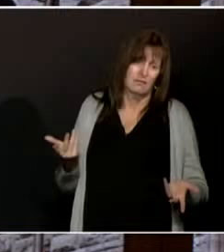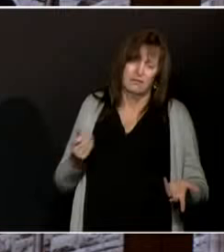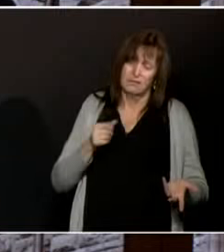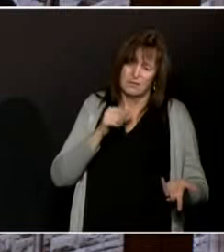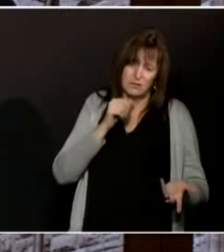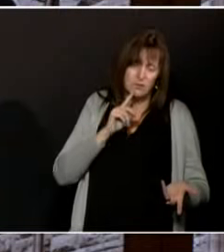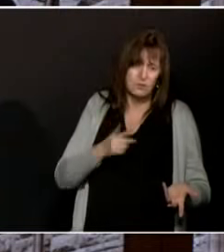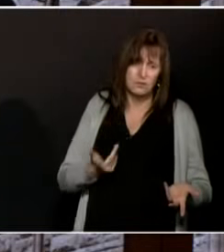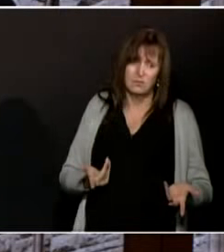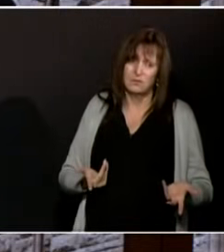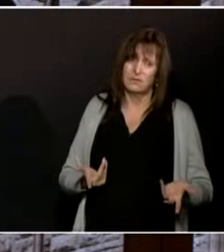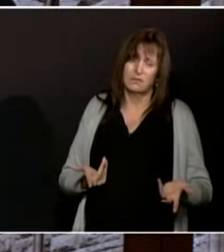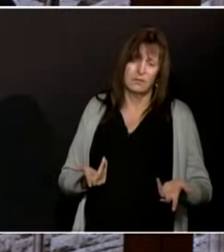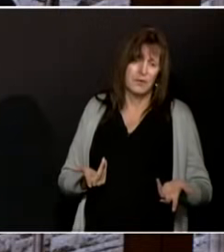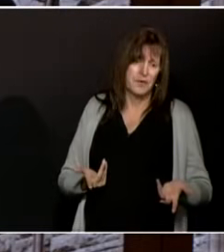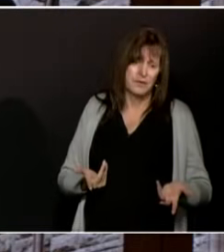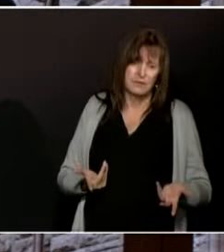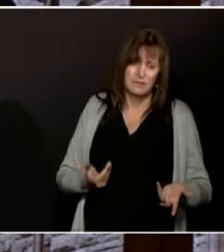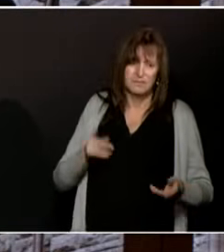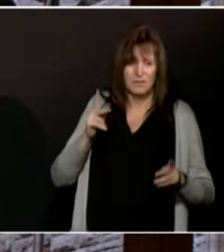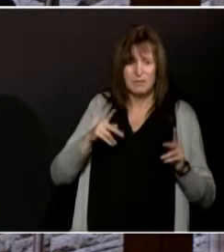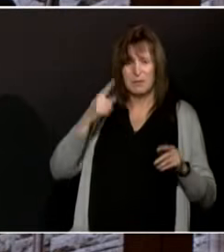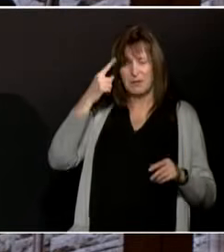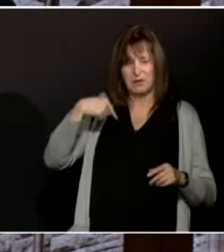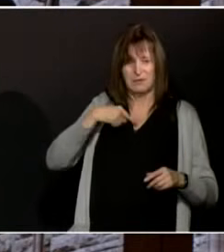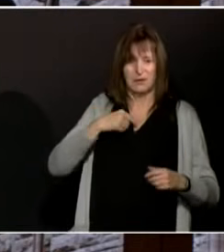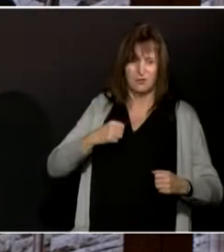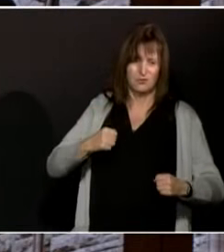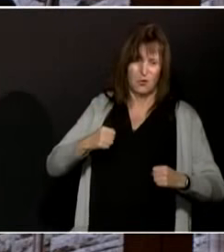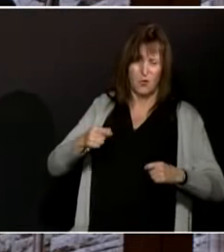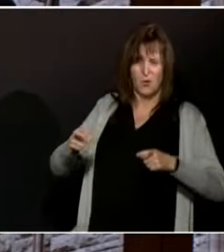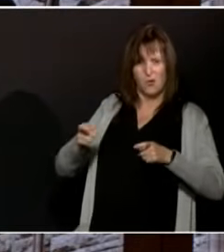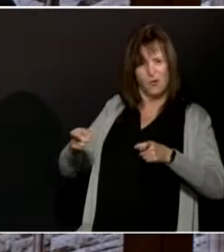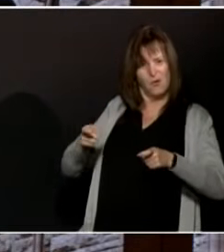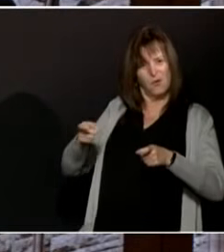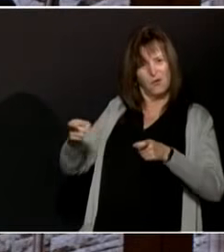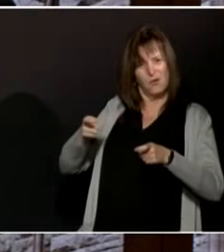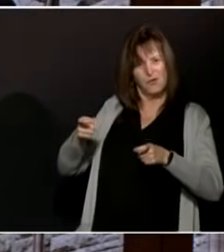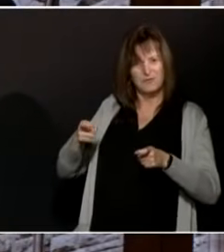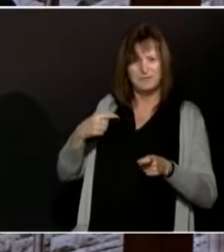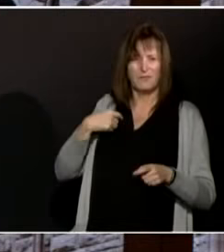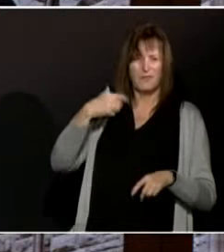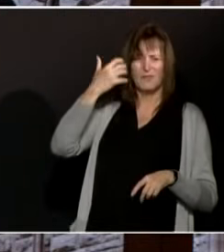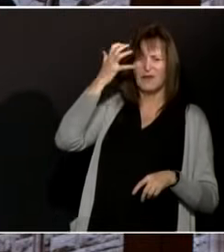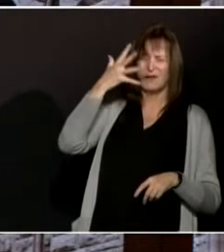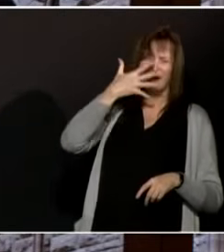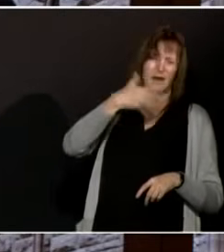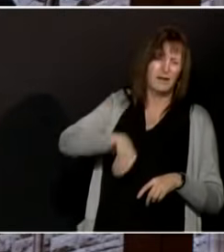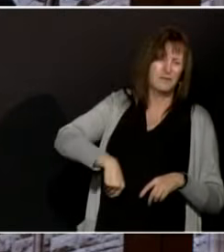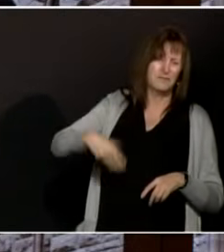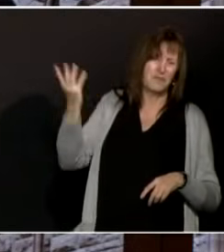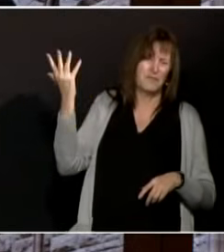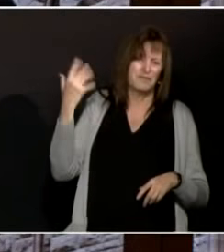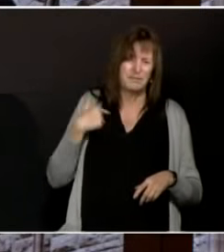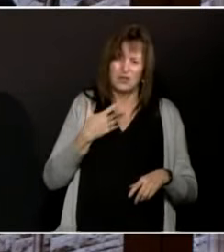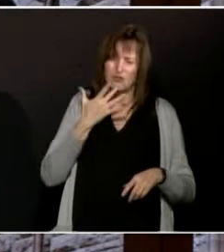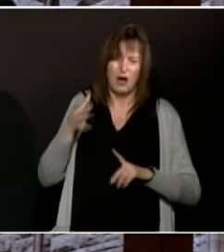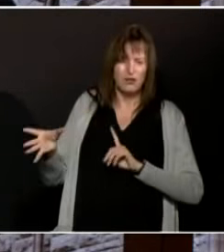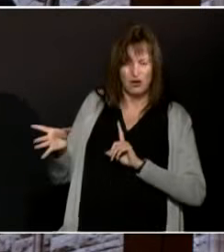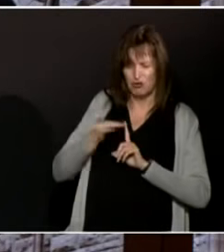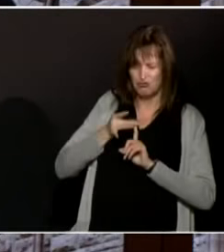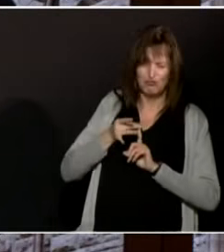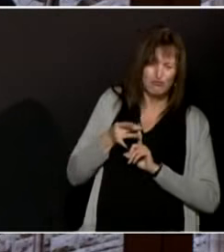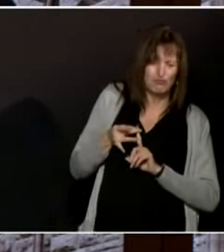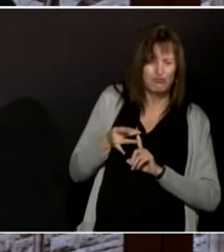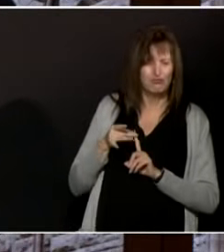the measures that we have to do for strong control are more bothersome to me than the fear or concern of getting COVID. You may have felt